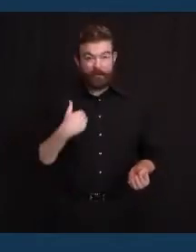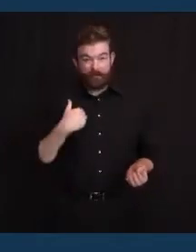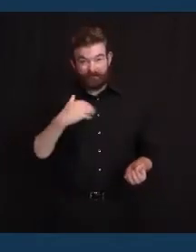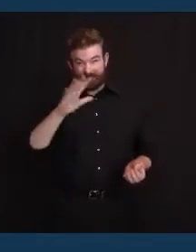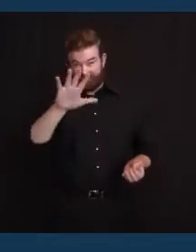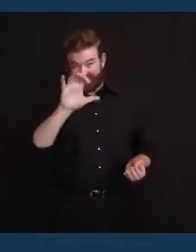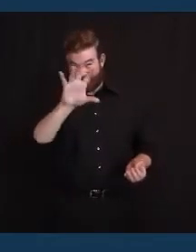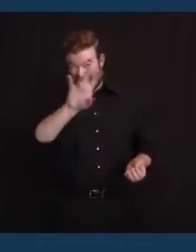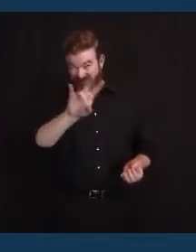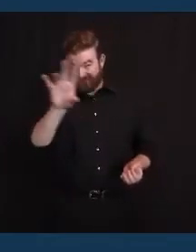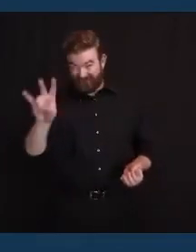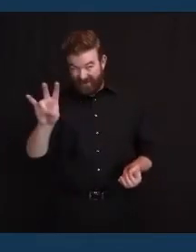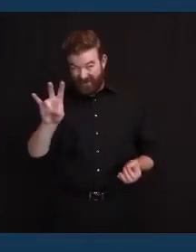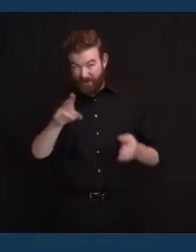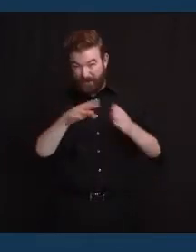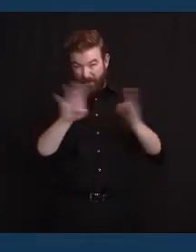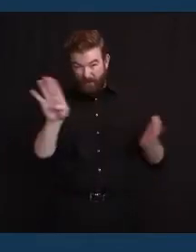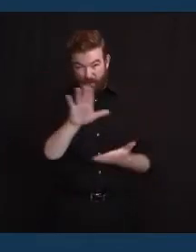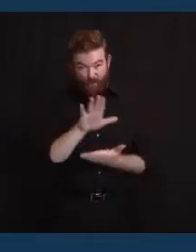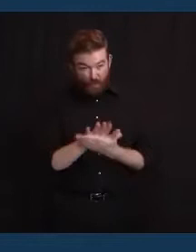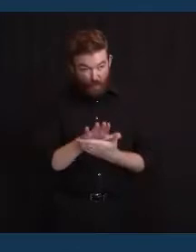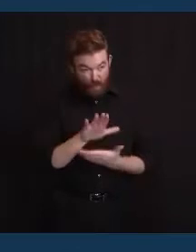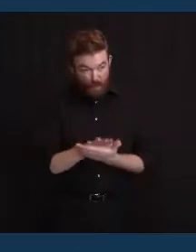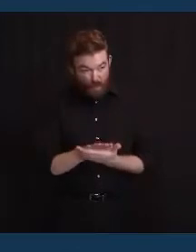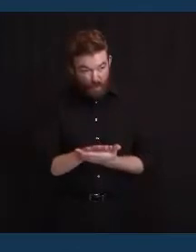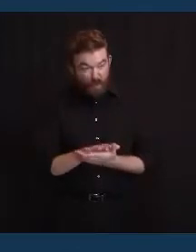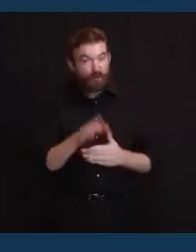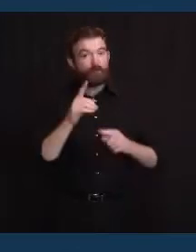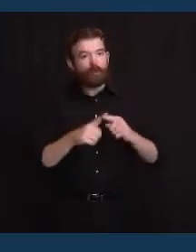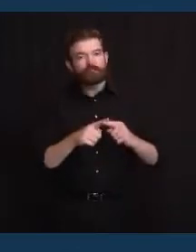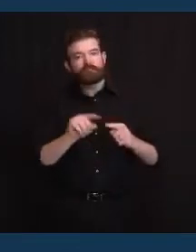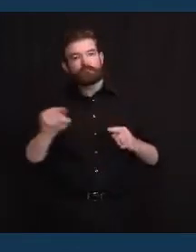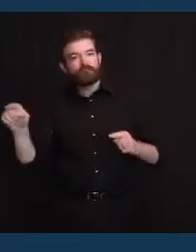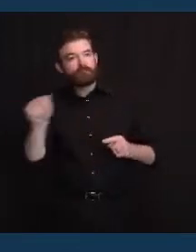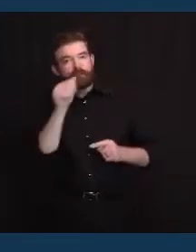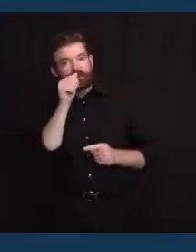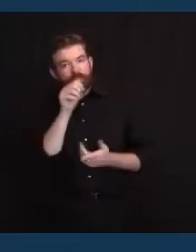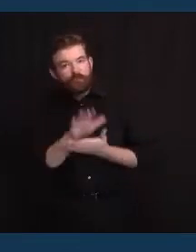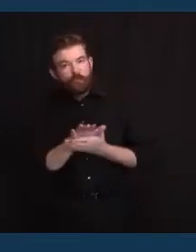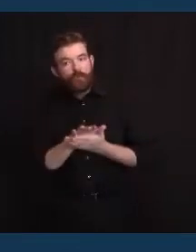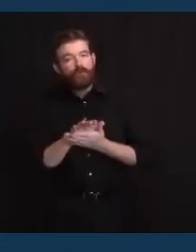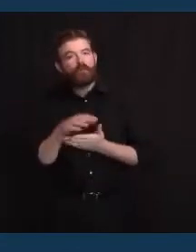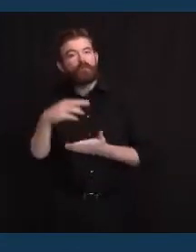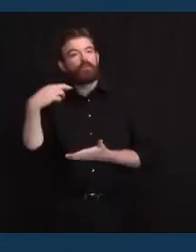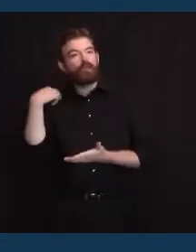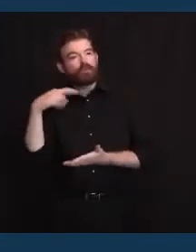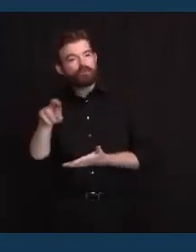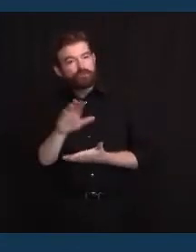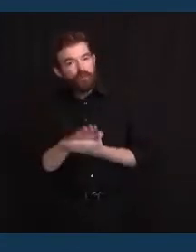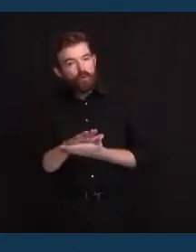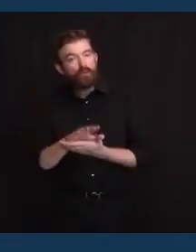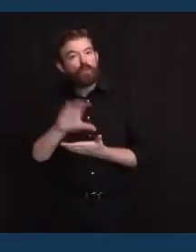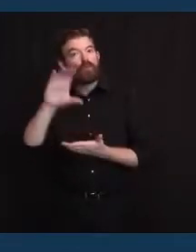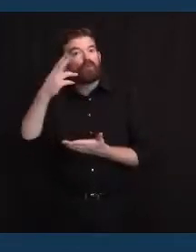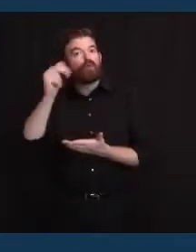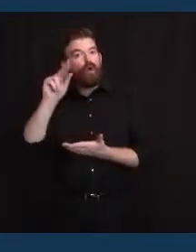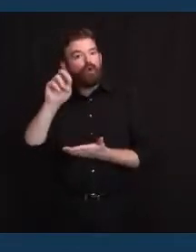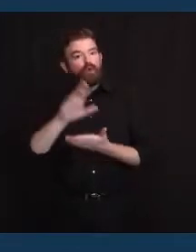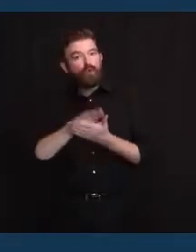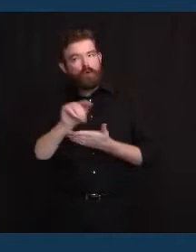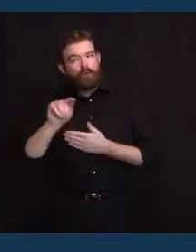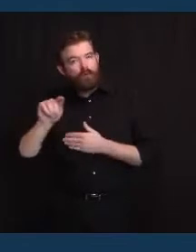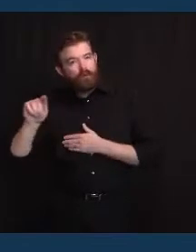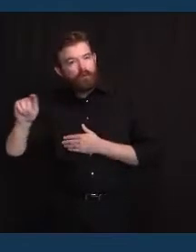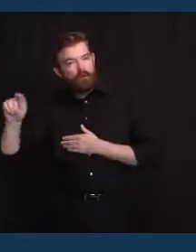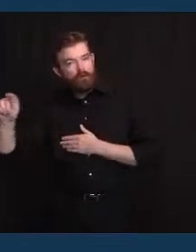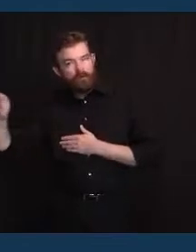learning. We must take into account the many geographic, demographic, and economic differences which exist